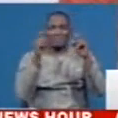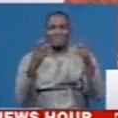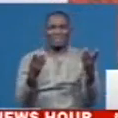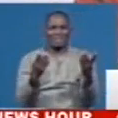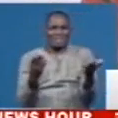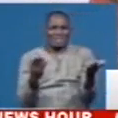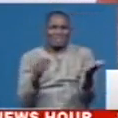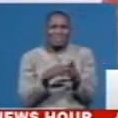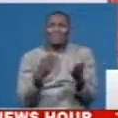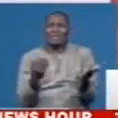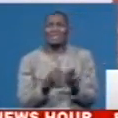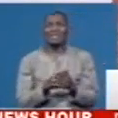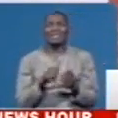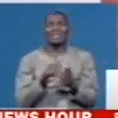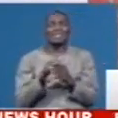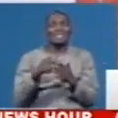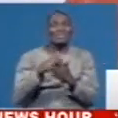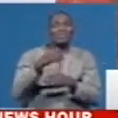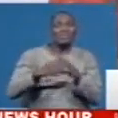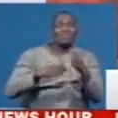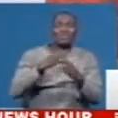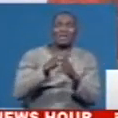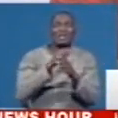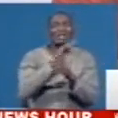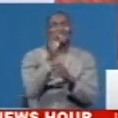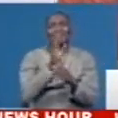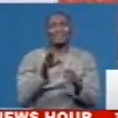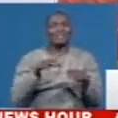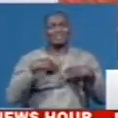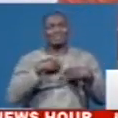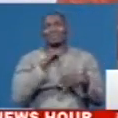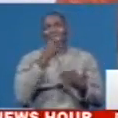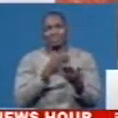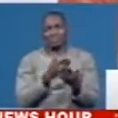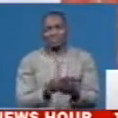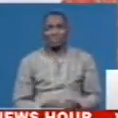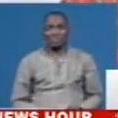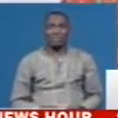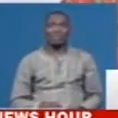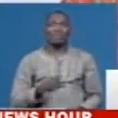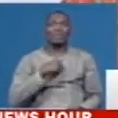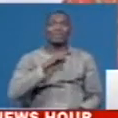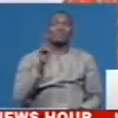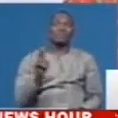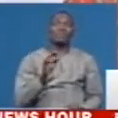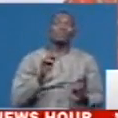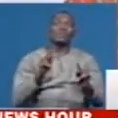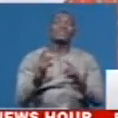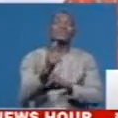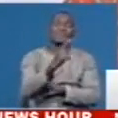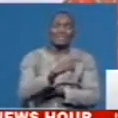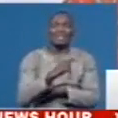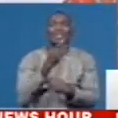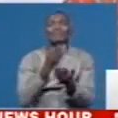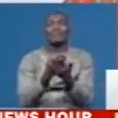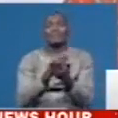to us that our generation still has much ground to cover. I use this opportunity to call